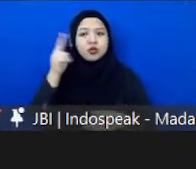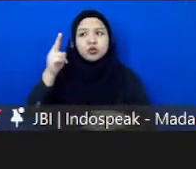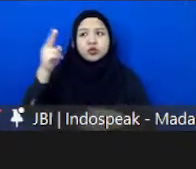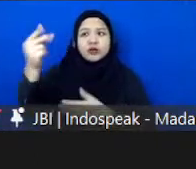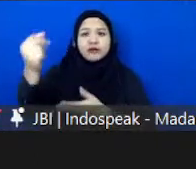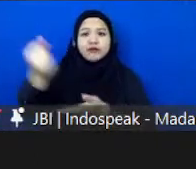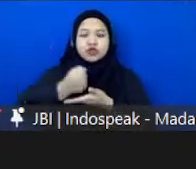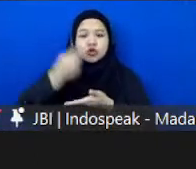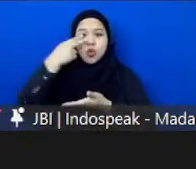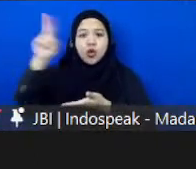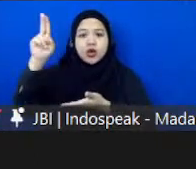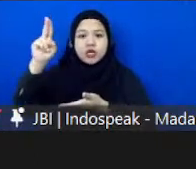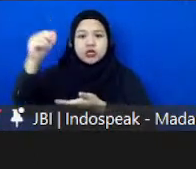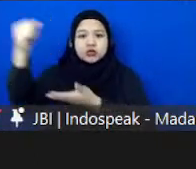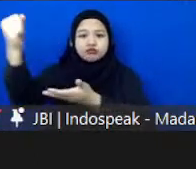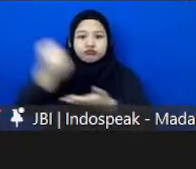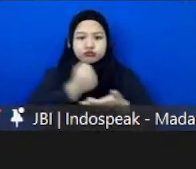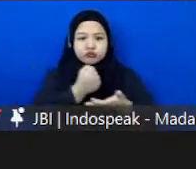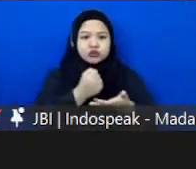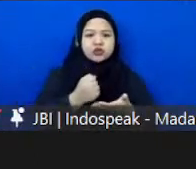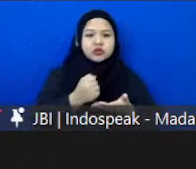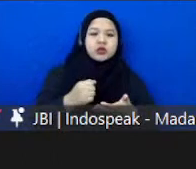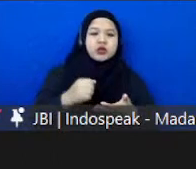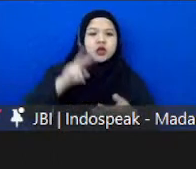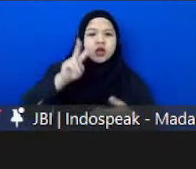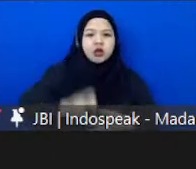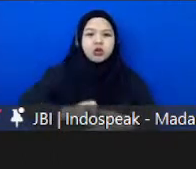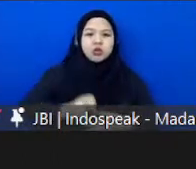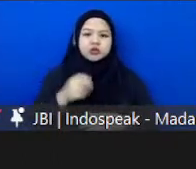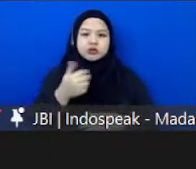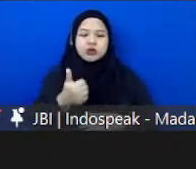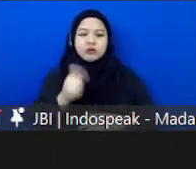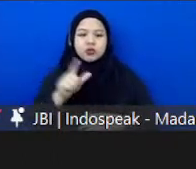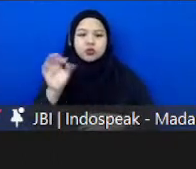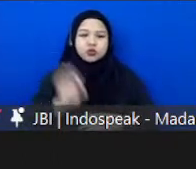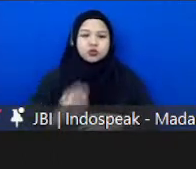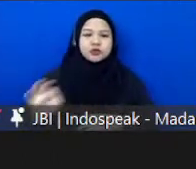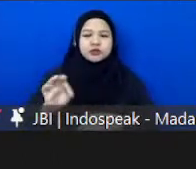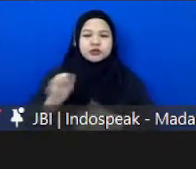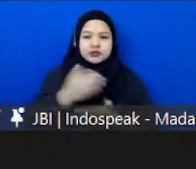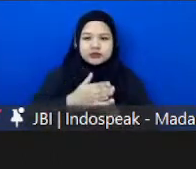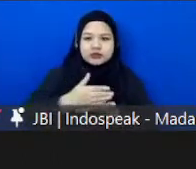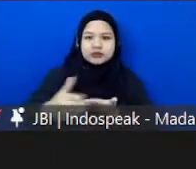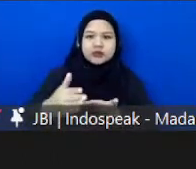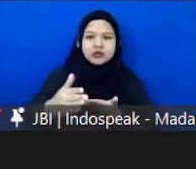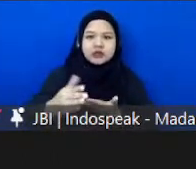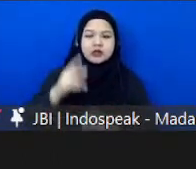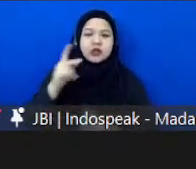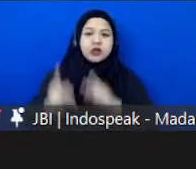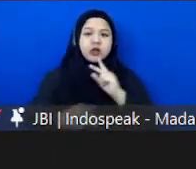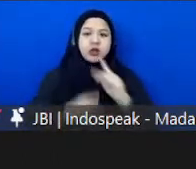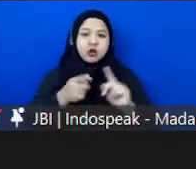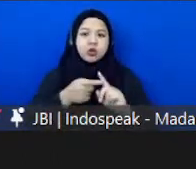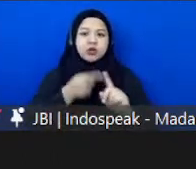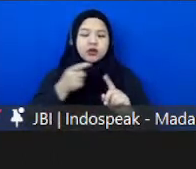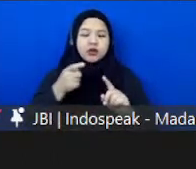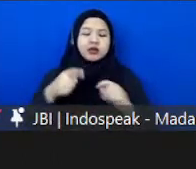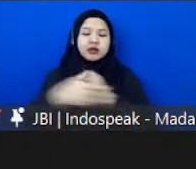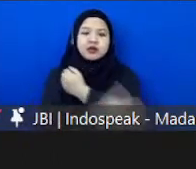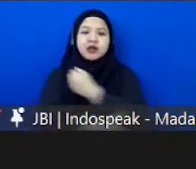have up to 67% of the shares. And if they are from Asian